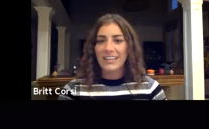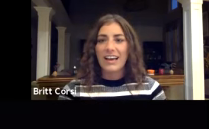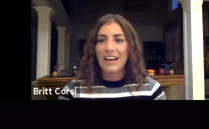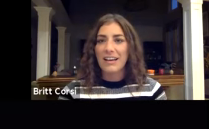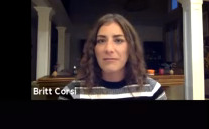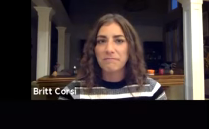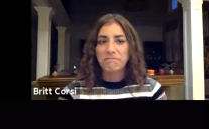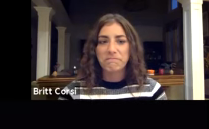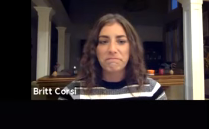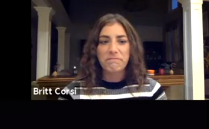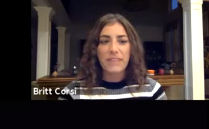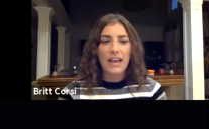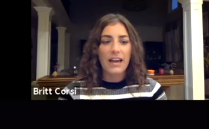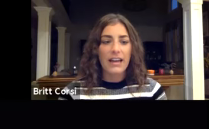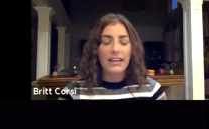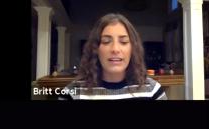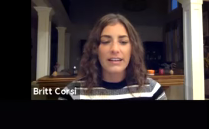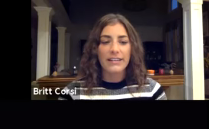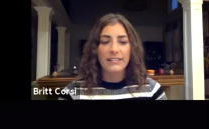here.